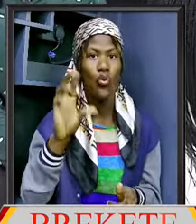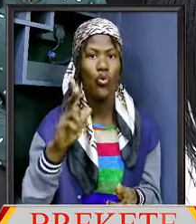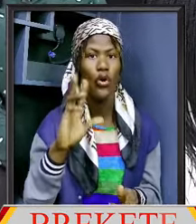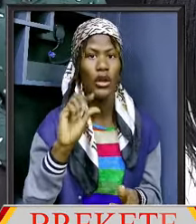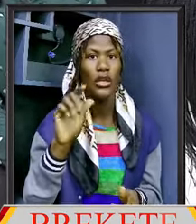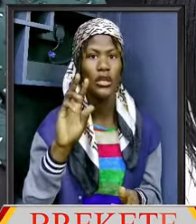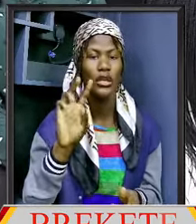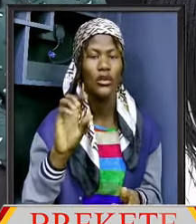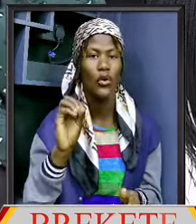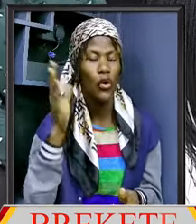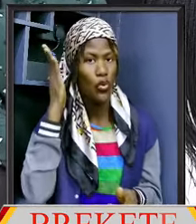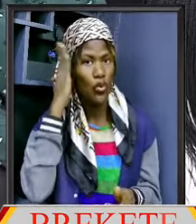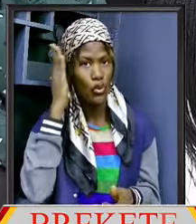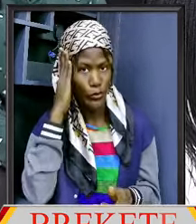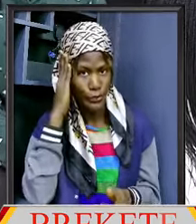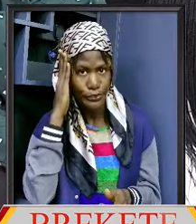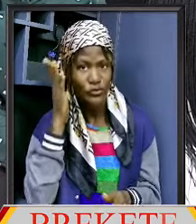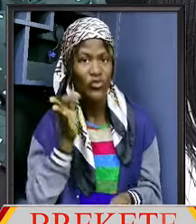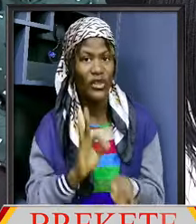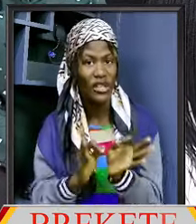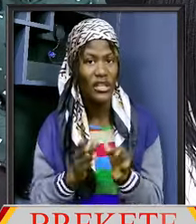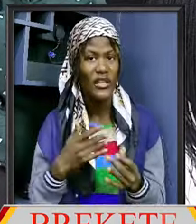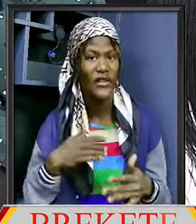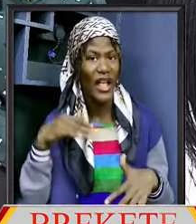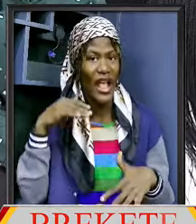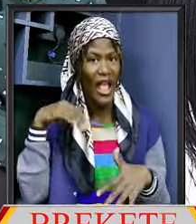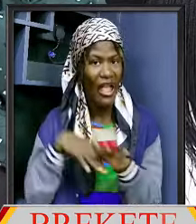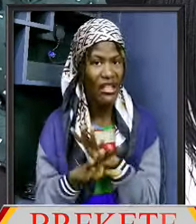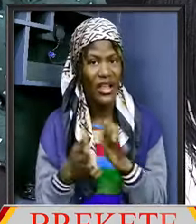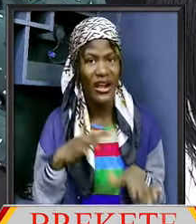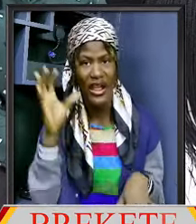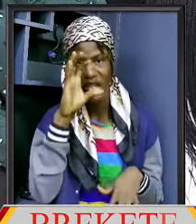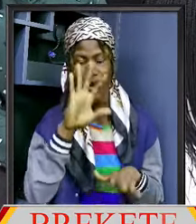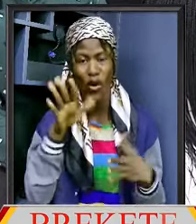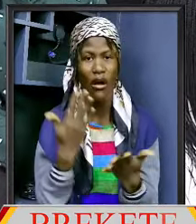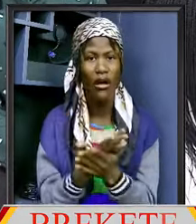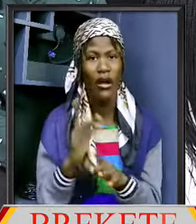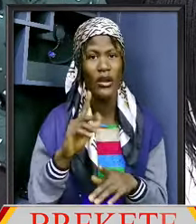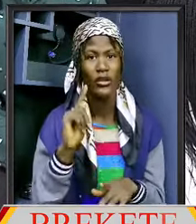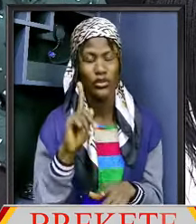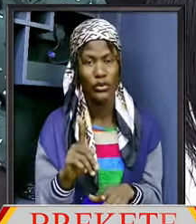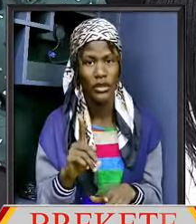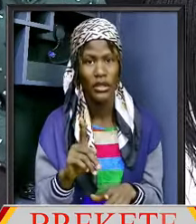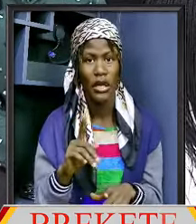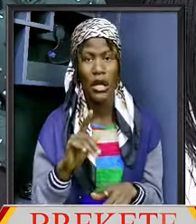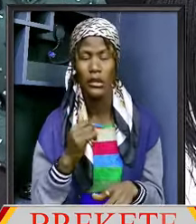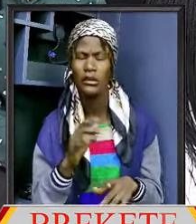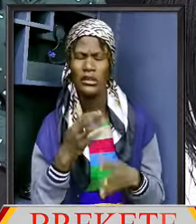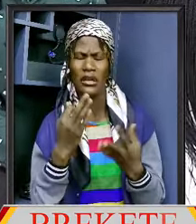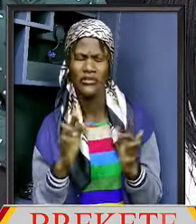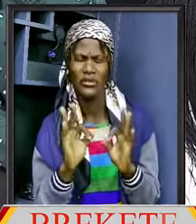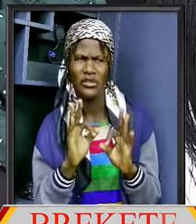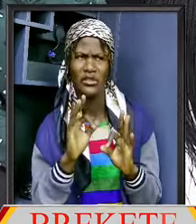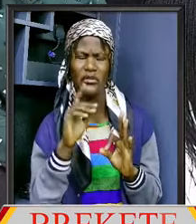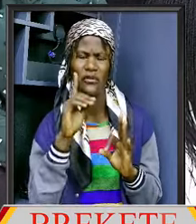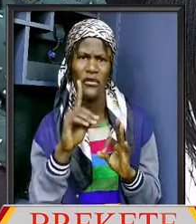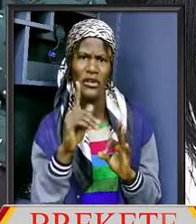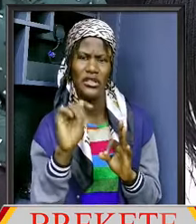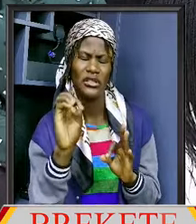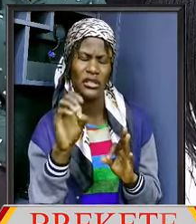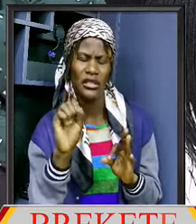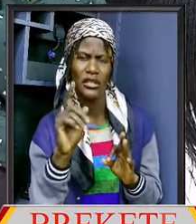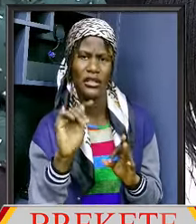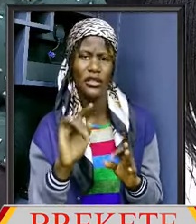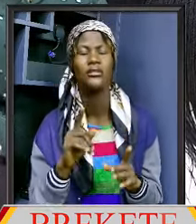Now, if I enter, I see all those ones. At least I don't do the first test. Say this